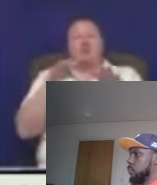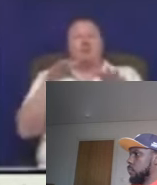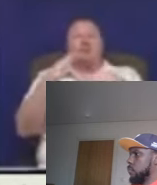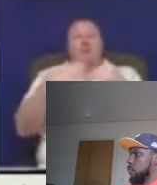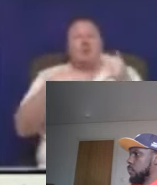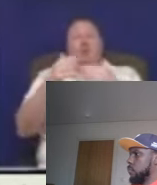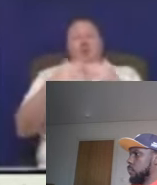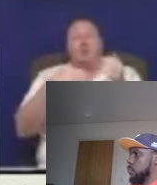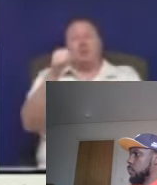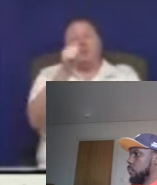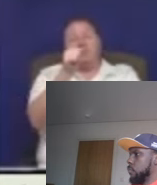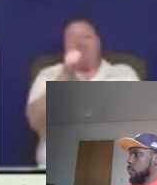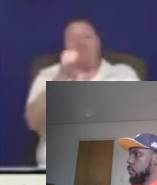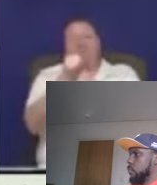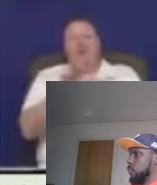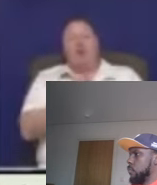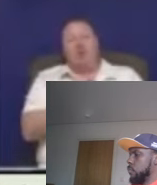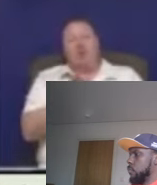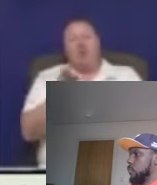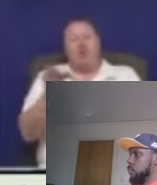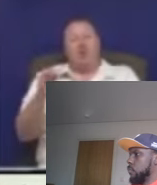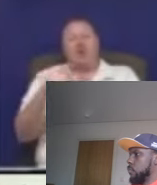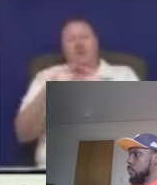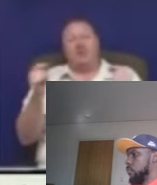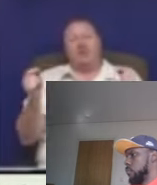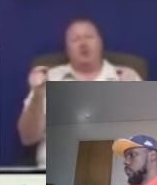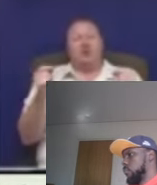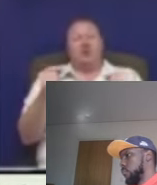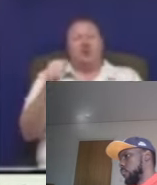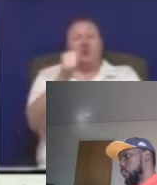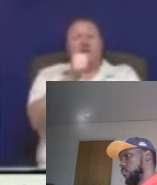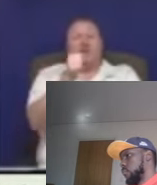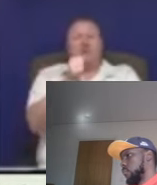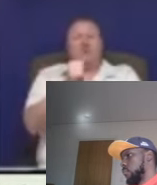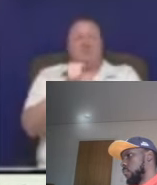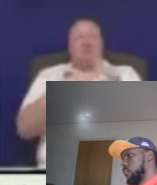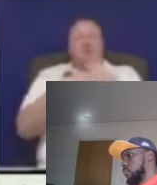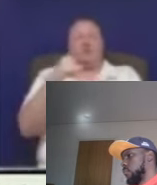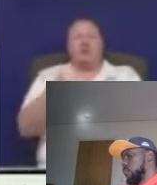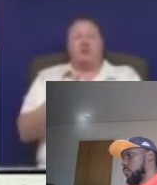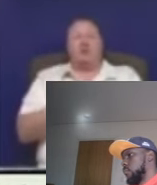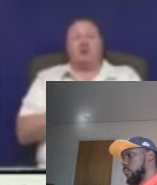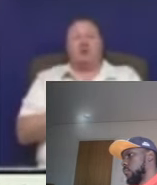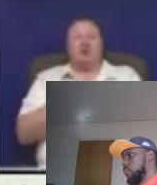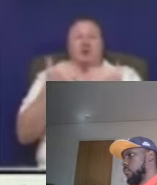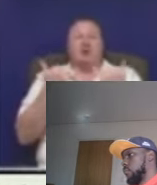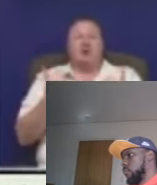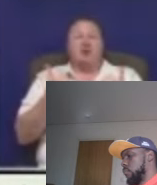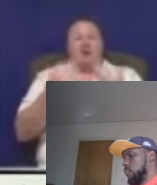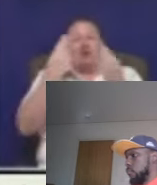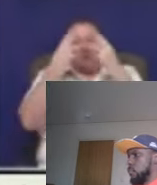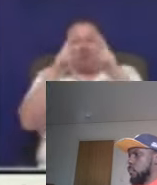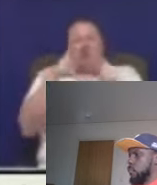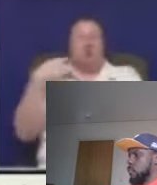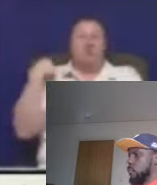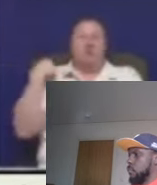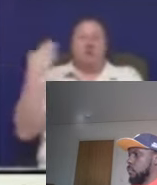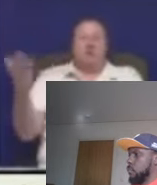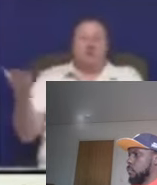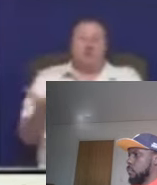Works and Infrastructure on the delays in completion of infrastructure projects. I now recognise the Honourable